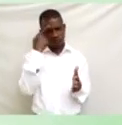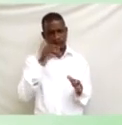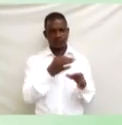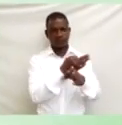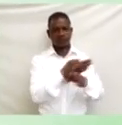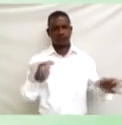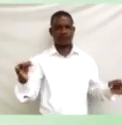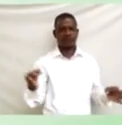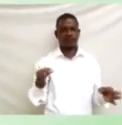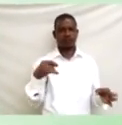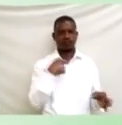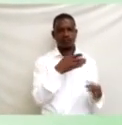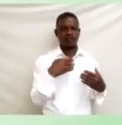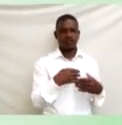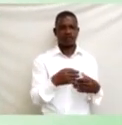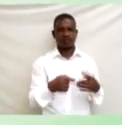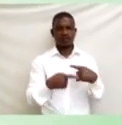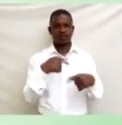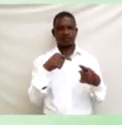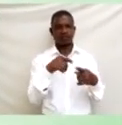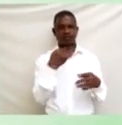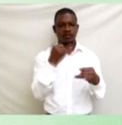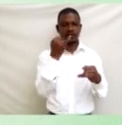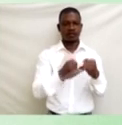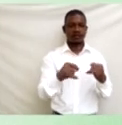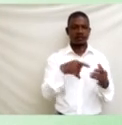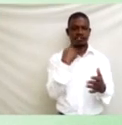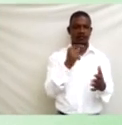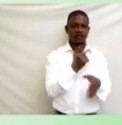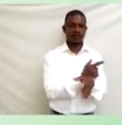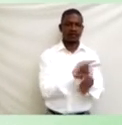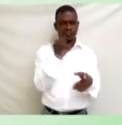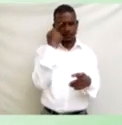free. We have come to the end of the